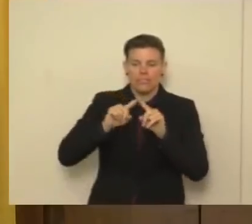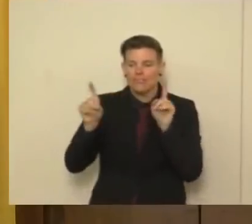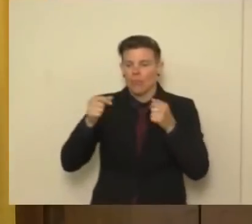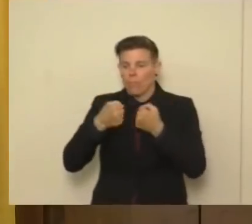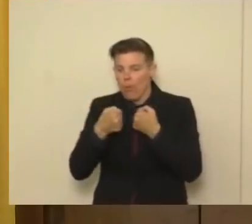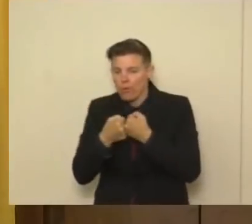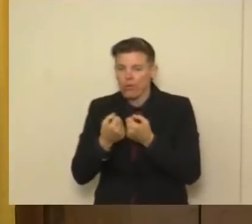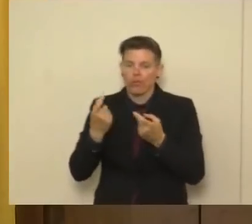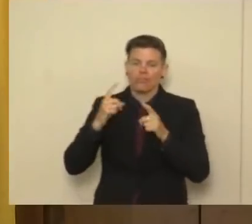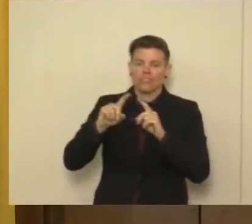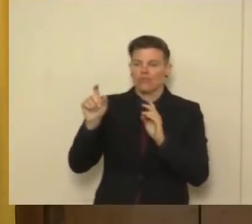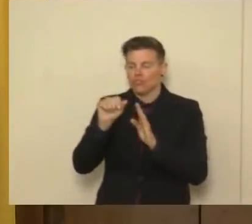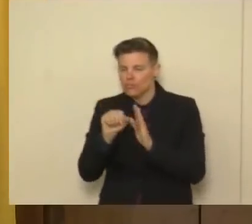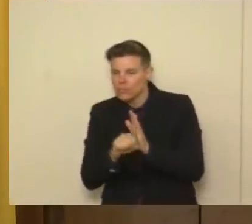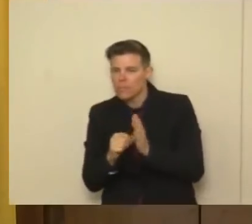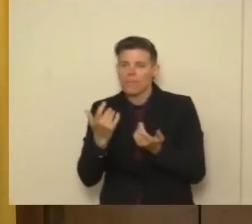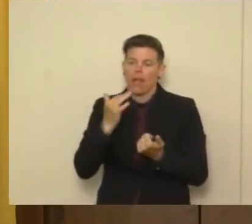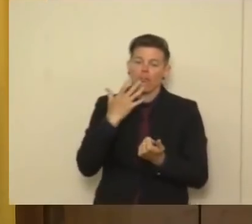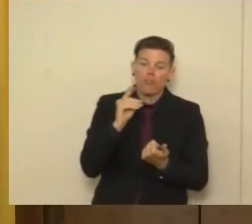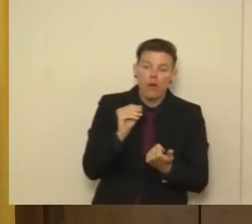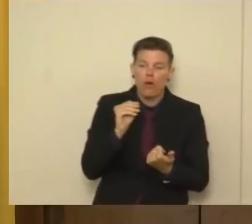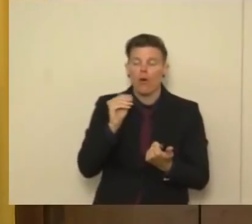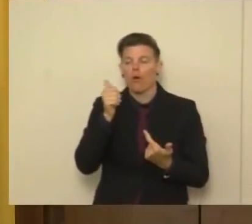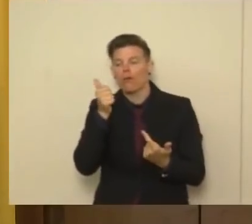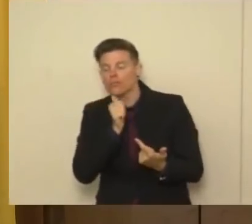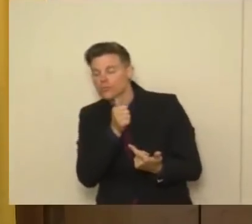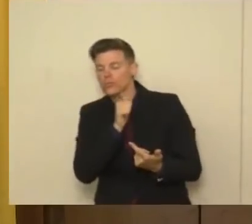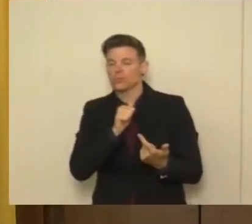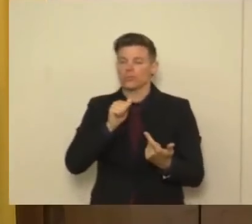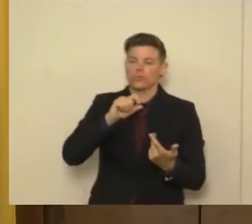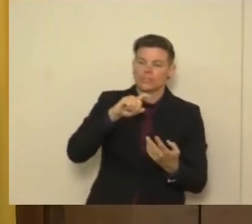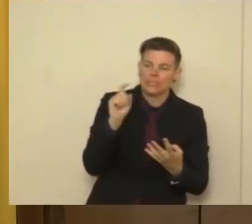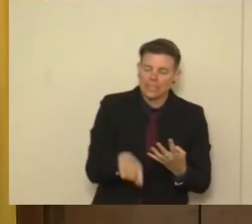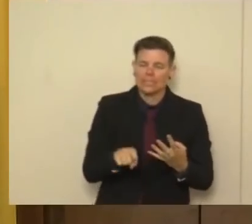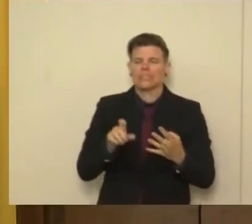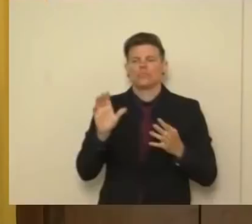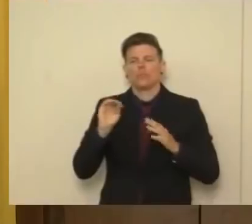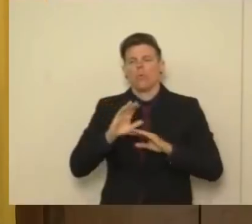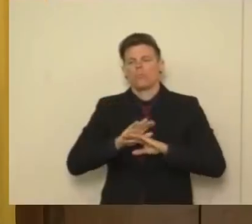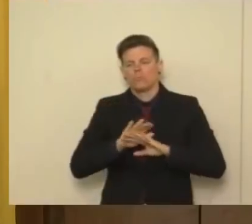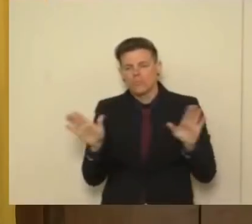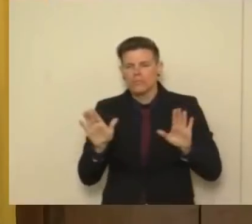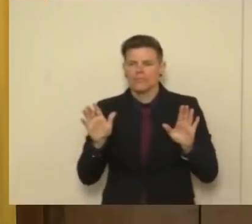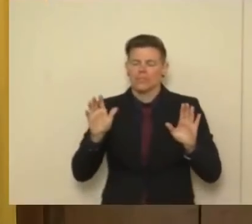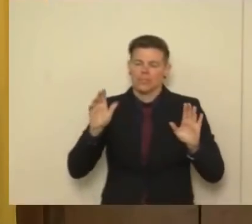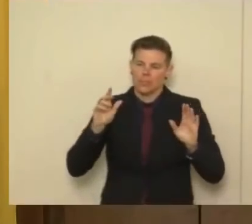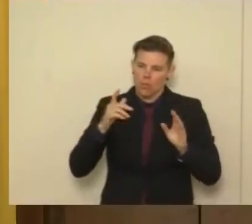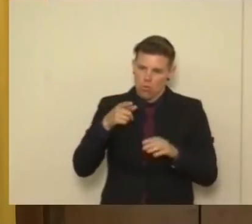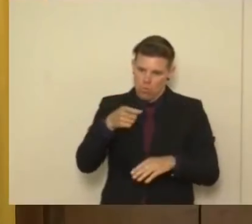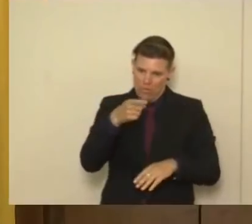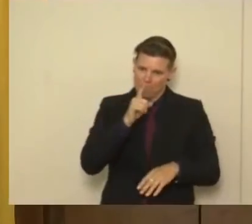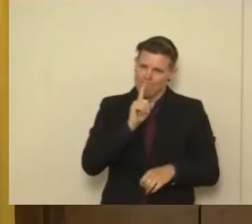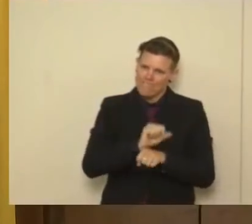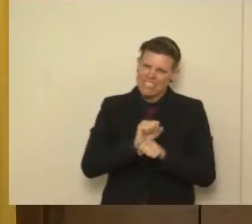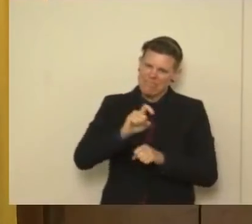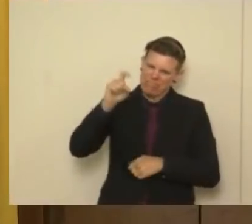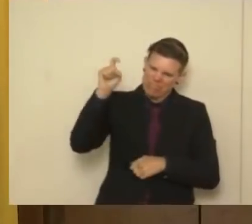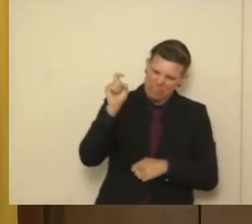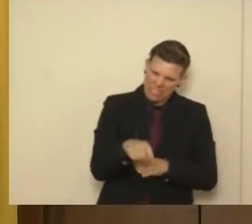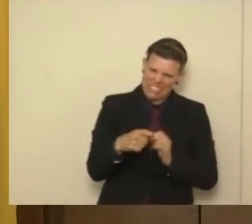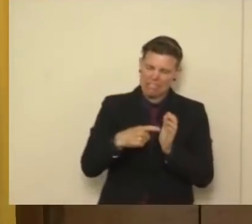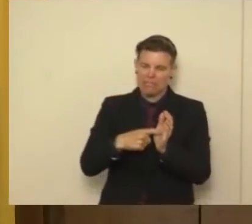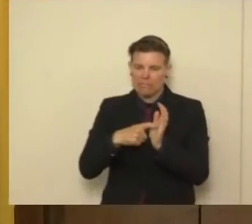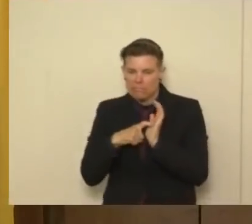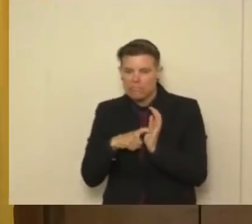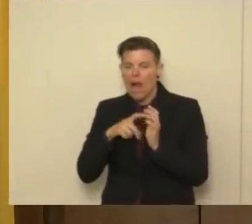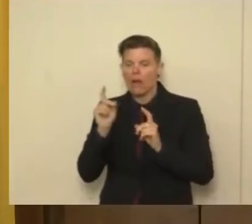Utah, please don't do it. If you're a required worker, you cannot go to work if you're sick. If